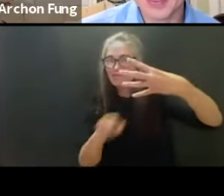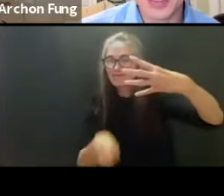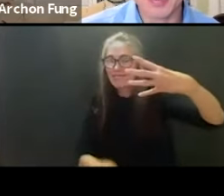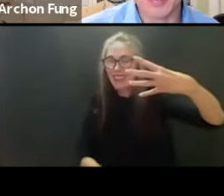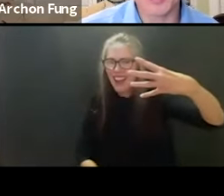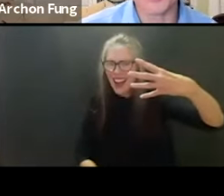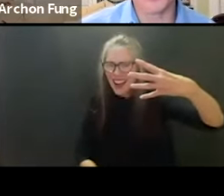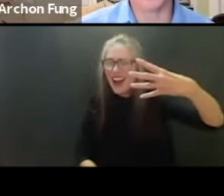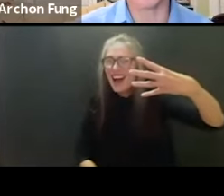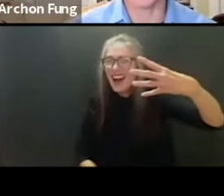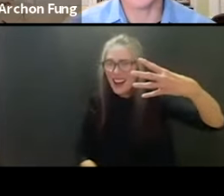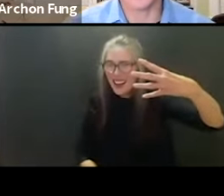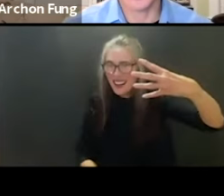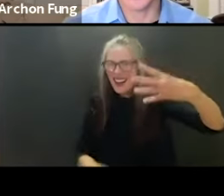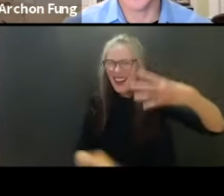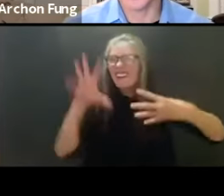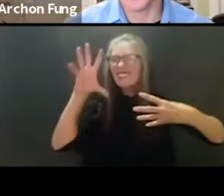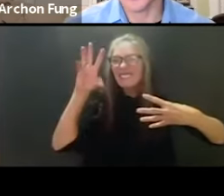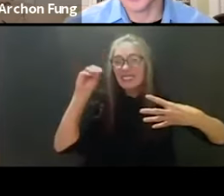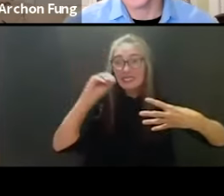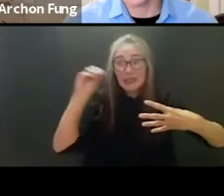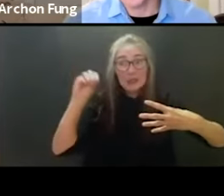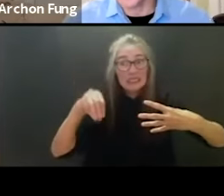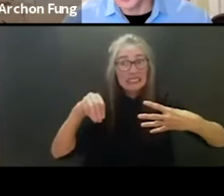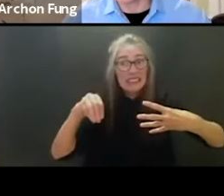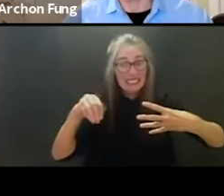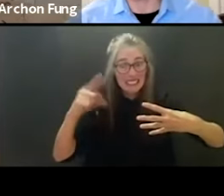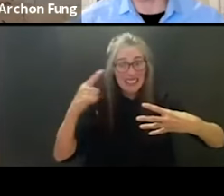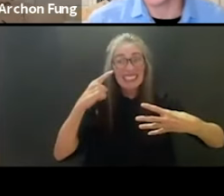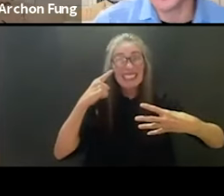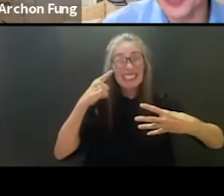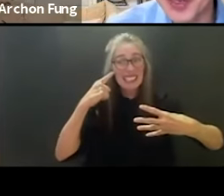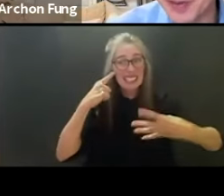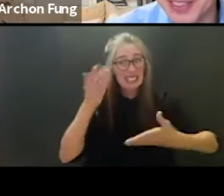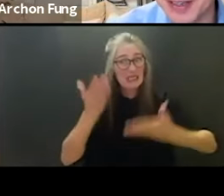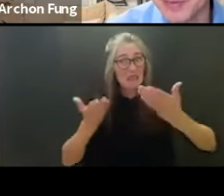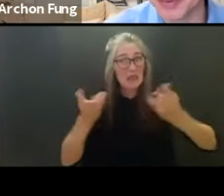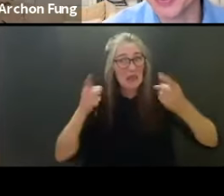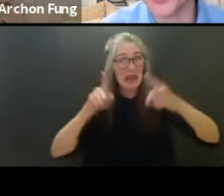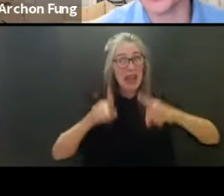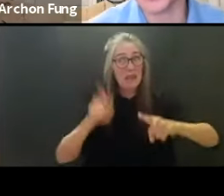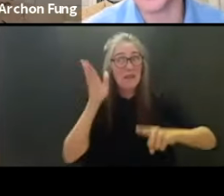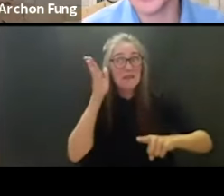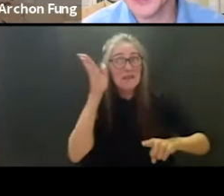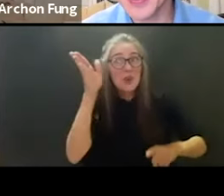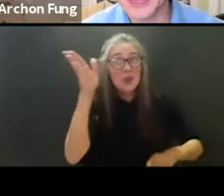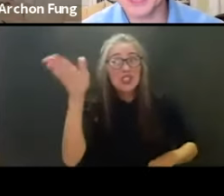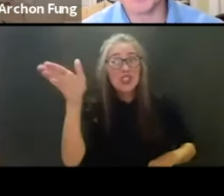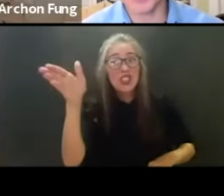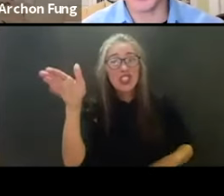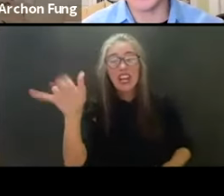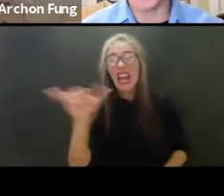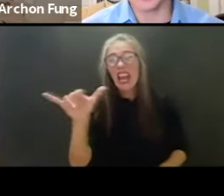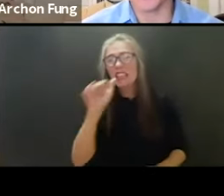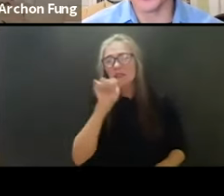And here are the results. So almost a majority, 50% of people who voted think